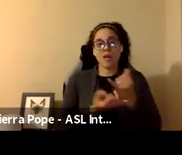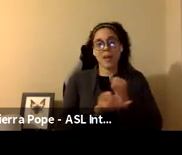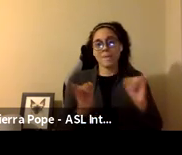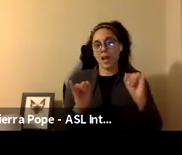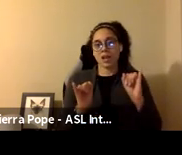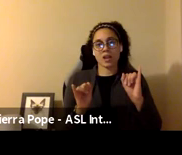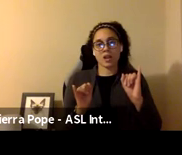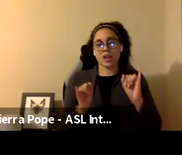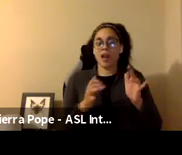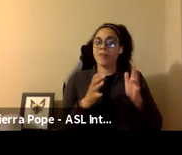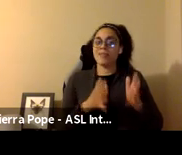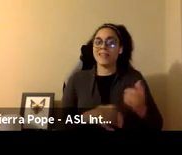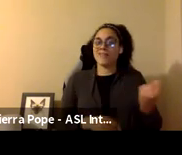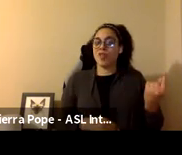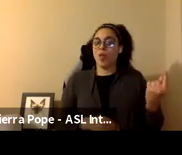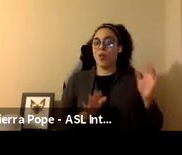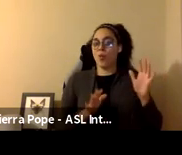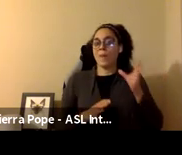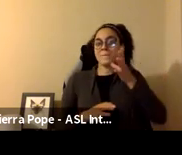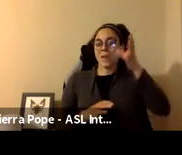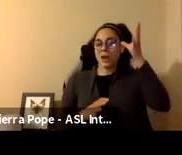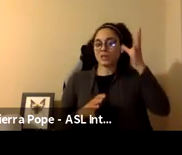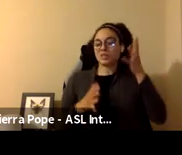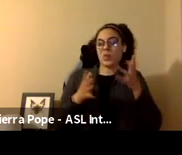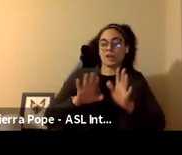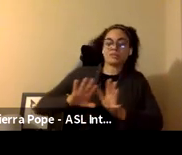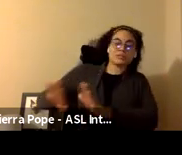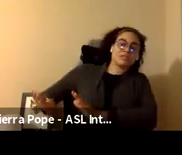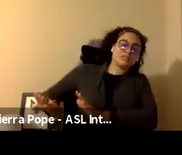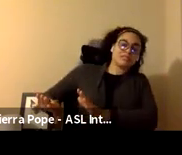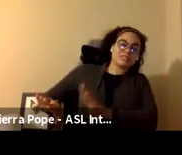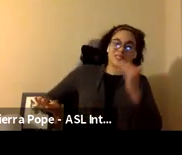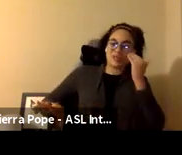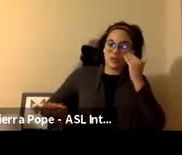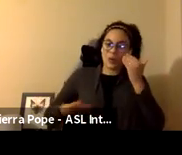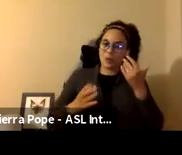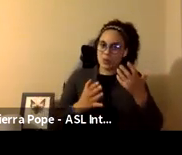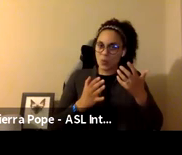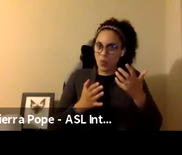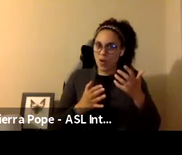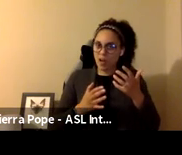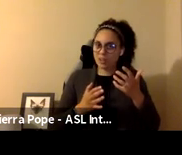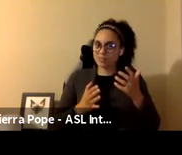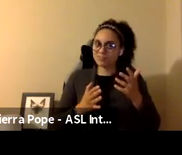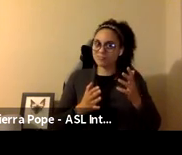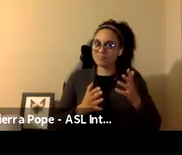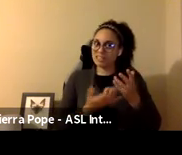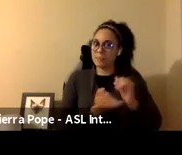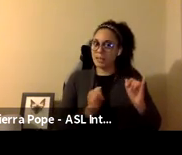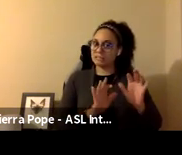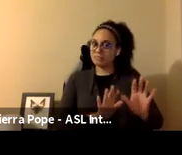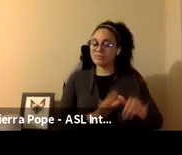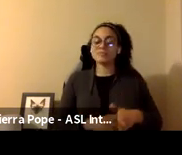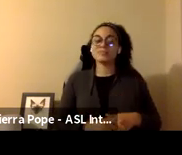back, and you want that because that means they're psychologically developing in that way. So they still